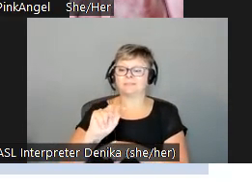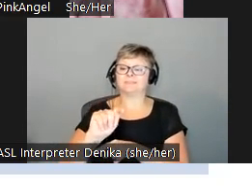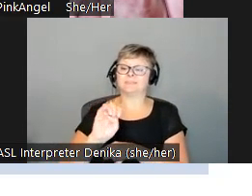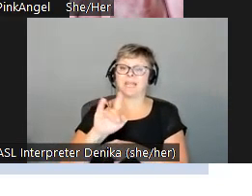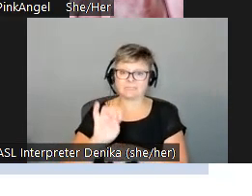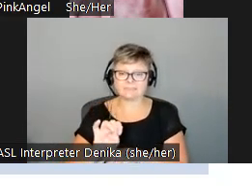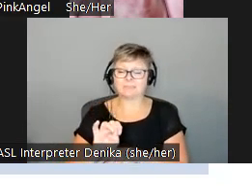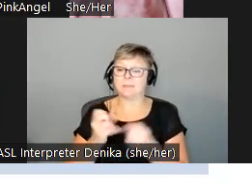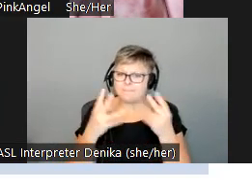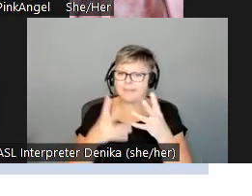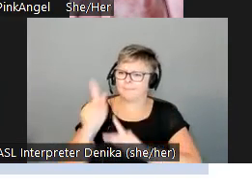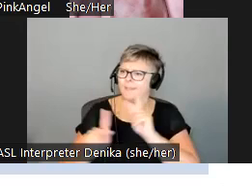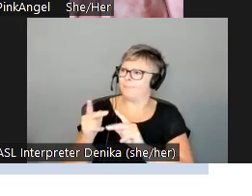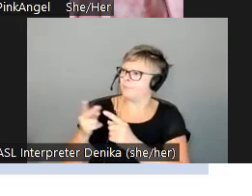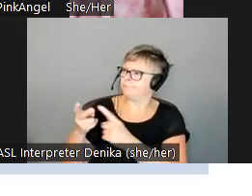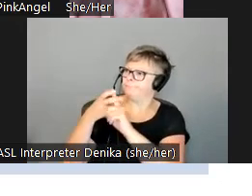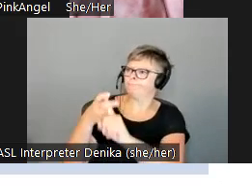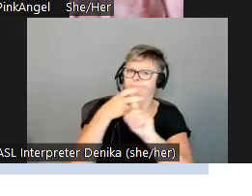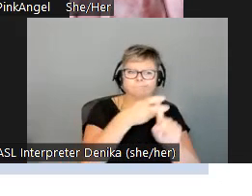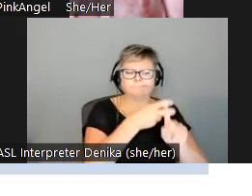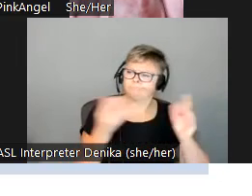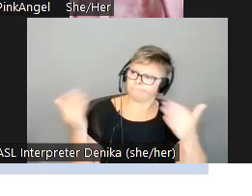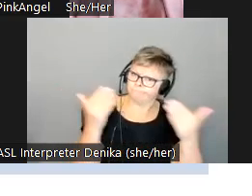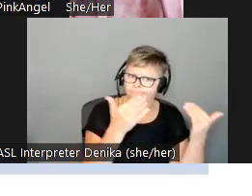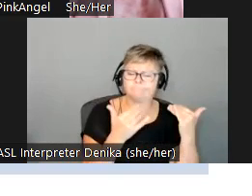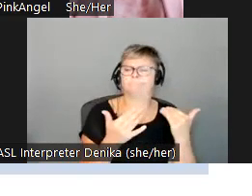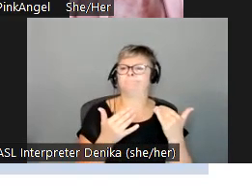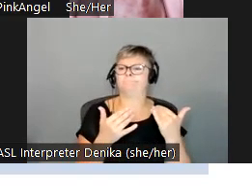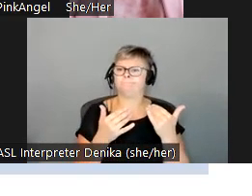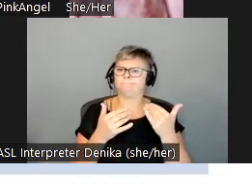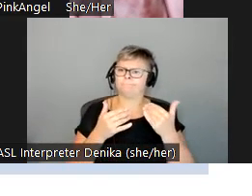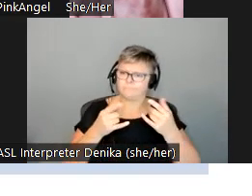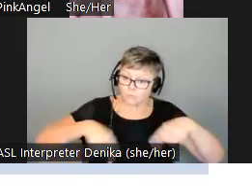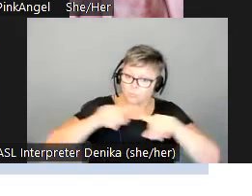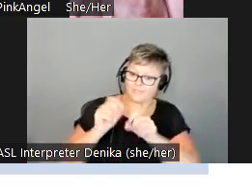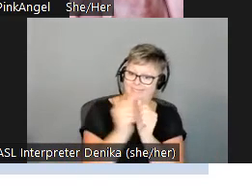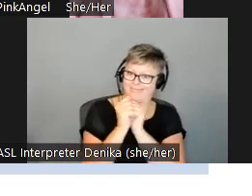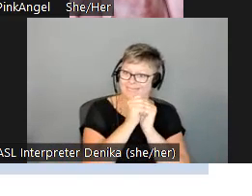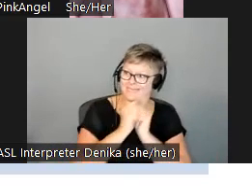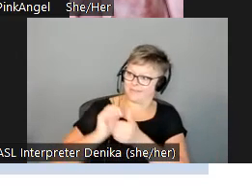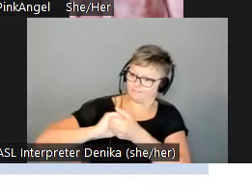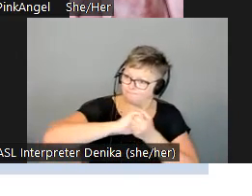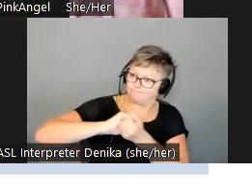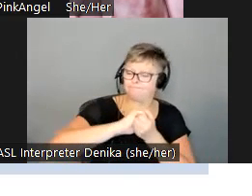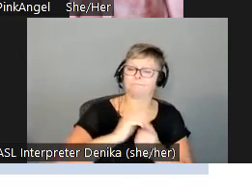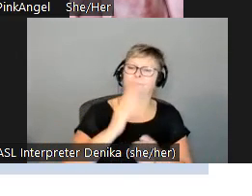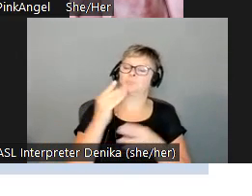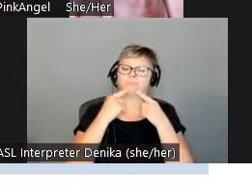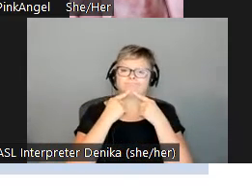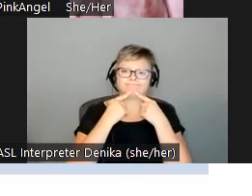voices we have, the better we'll be heard, in another way and approach that we take to get that message